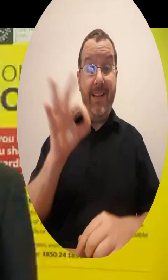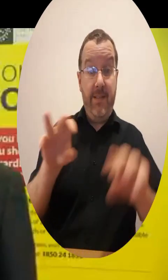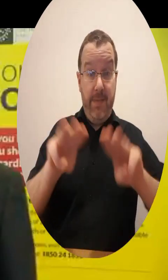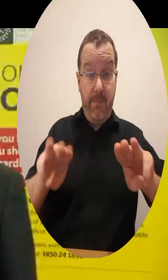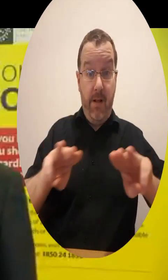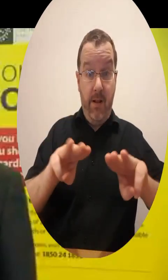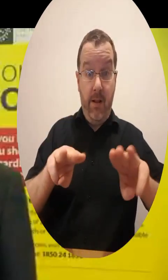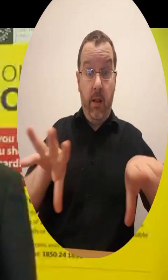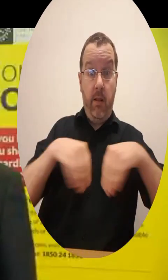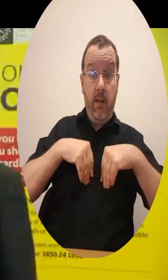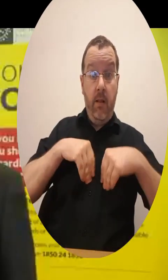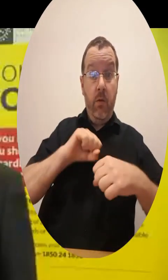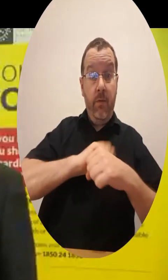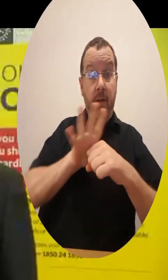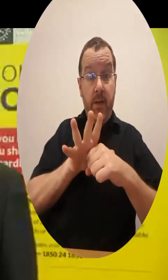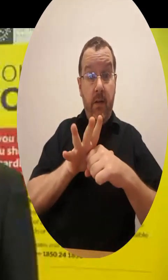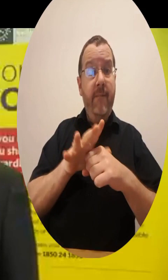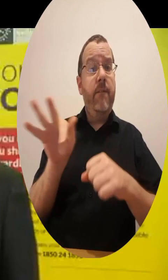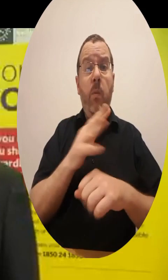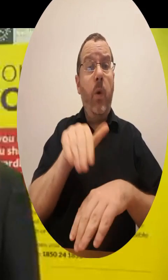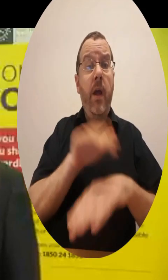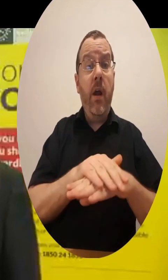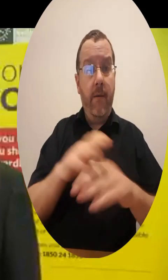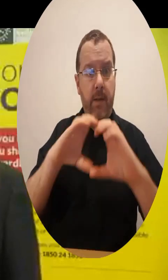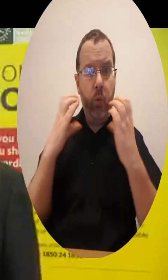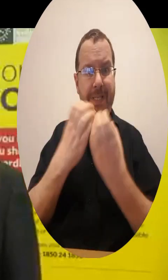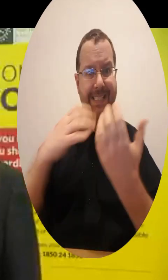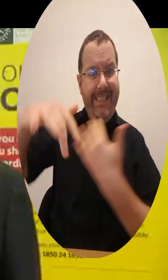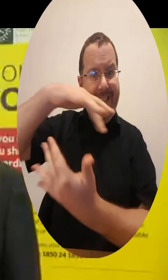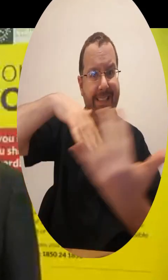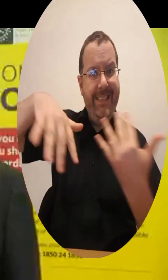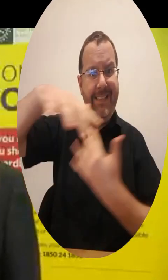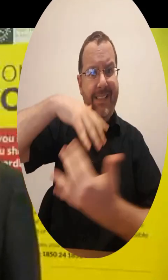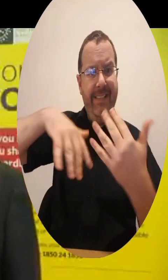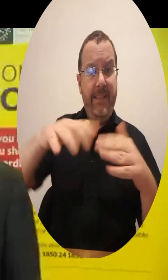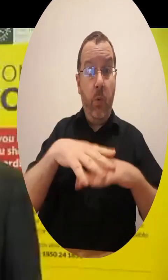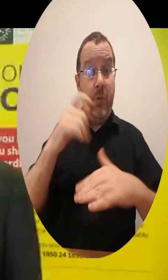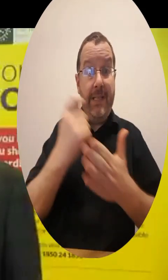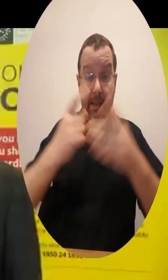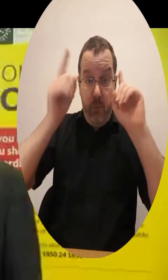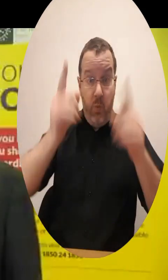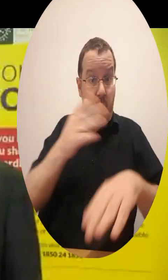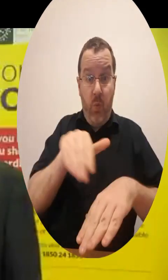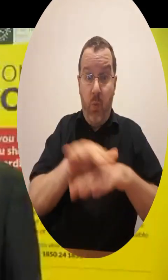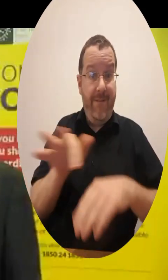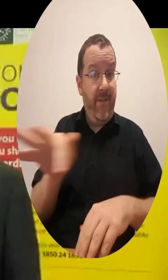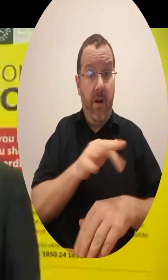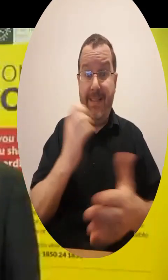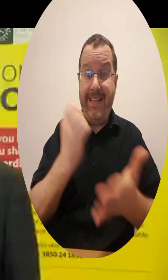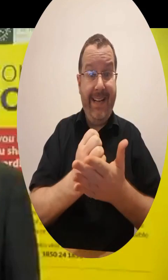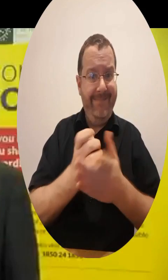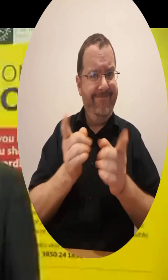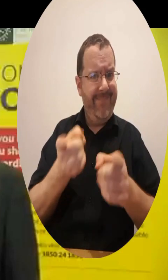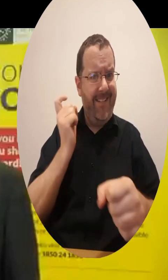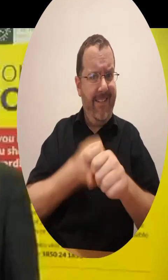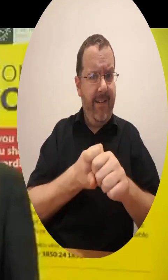cases are community transmission, and in a lot of cases they don't know what the source is. So that's a difficulty.